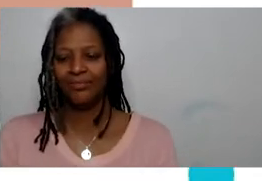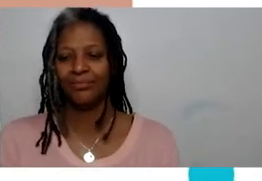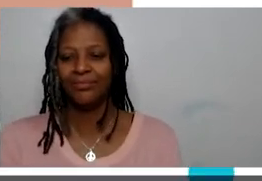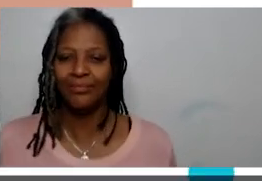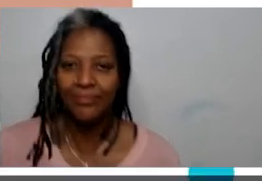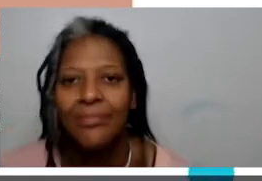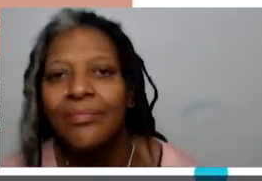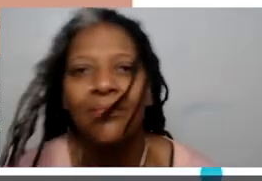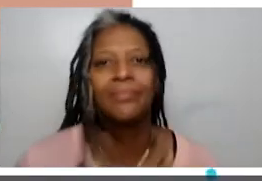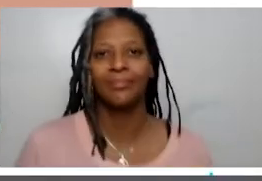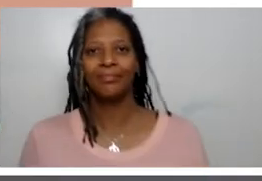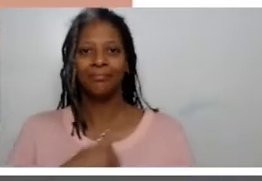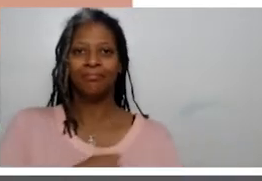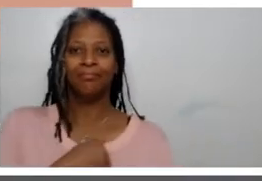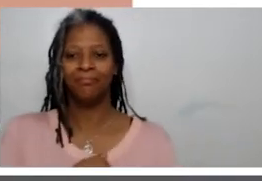good. Perfect. Thank you.